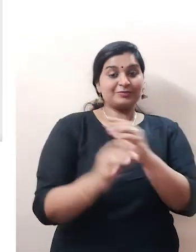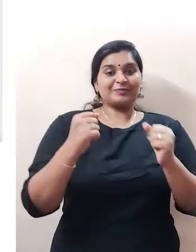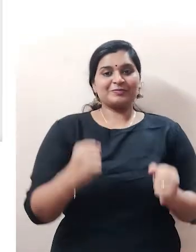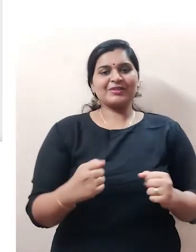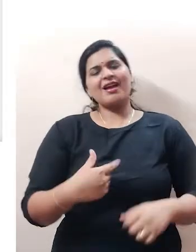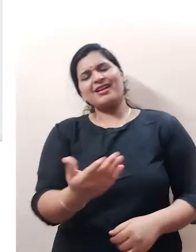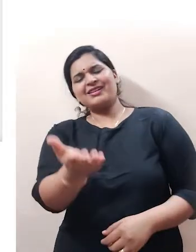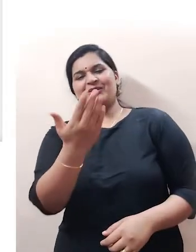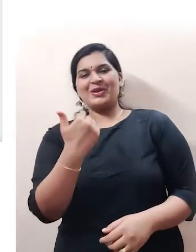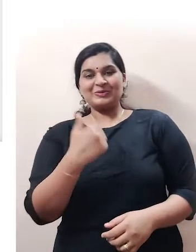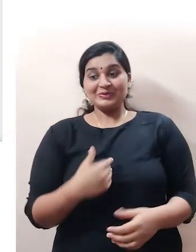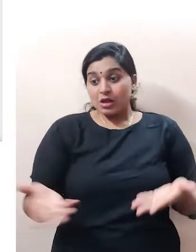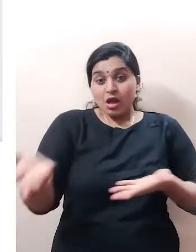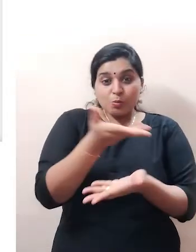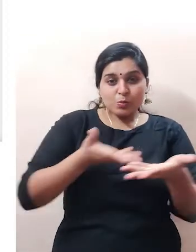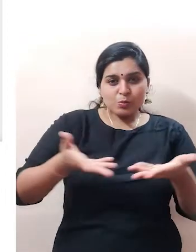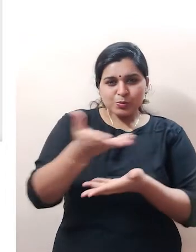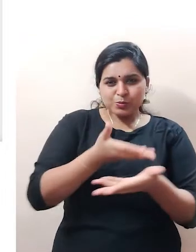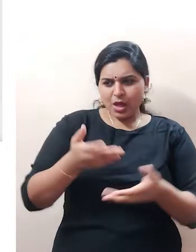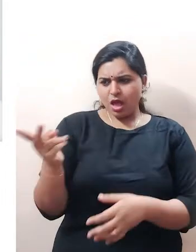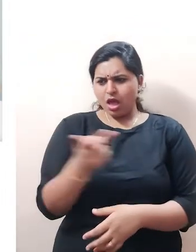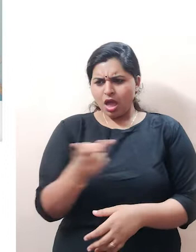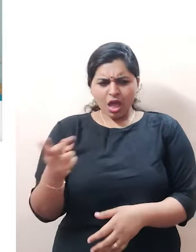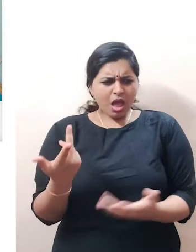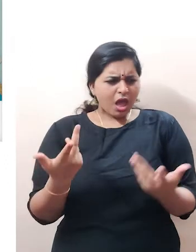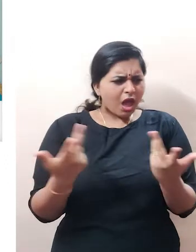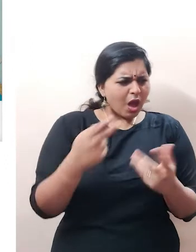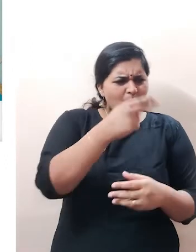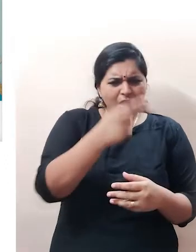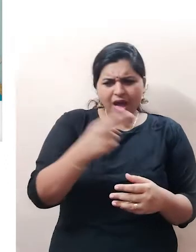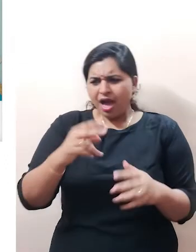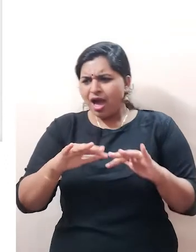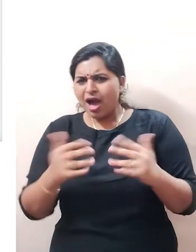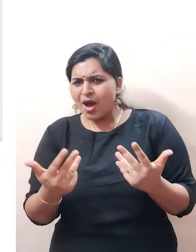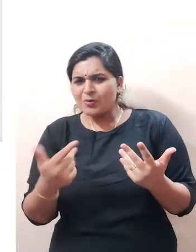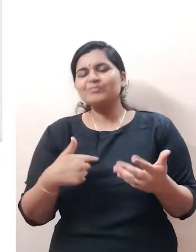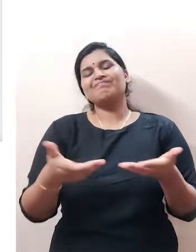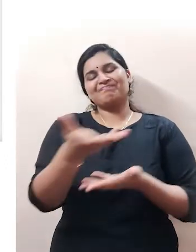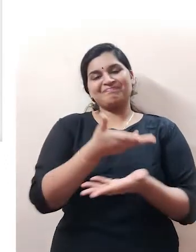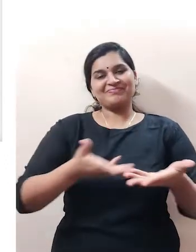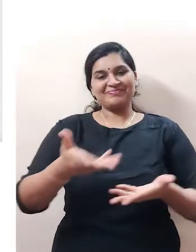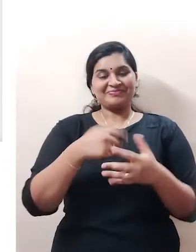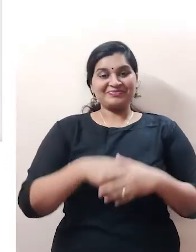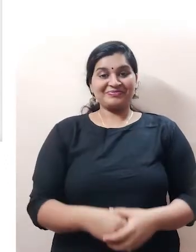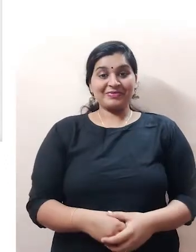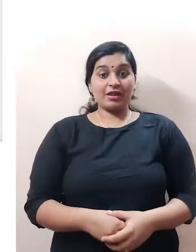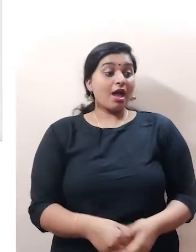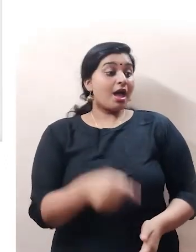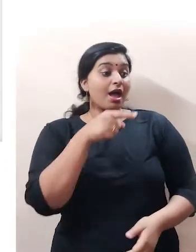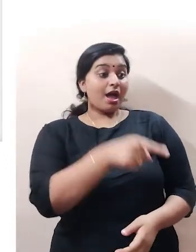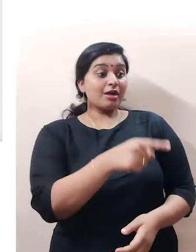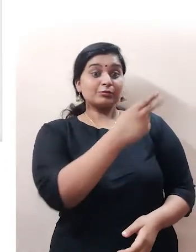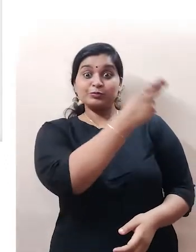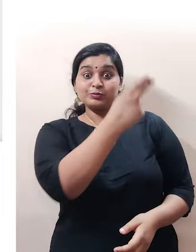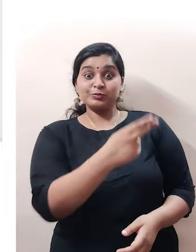this iconography featured in artwork stretching across styles and mediums. The man behind this